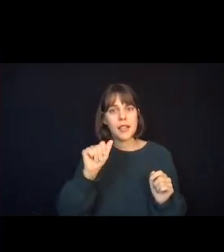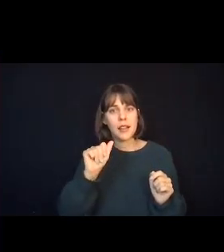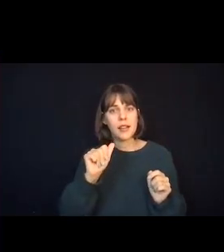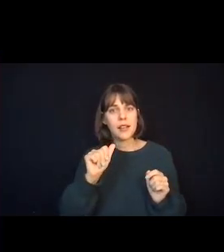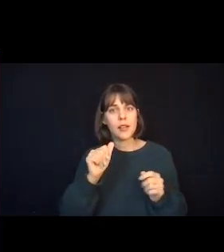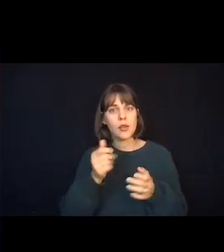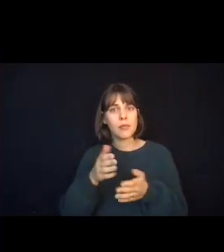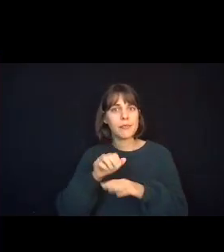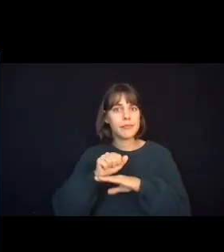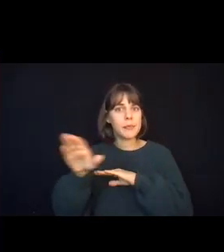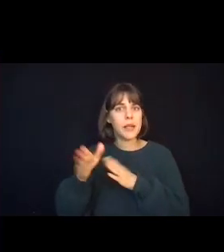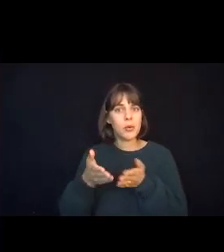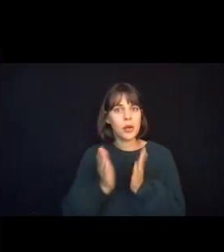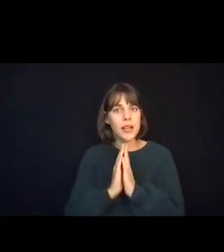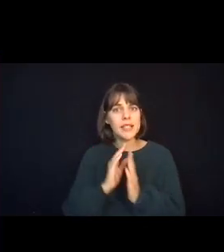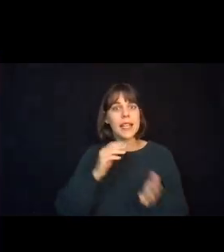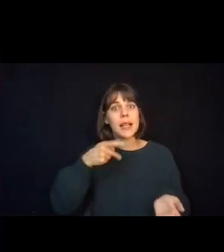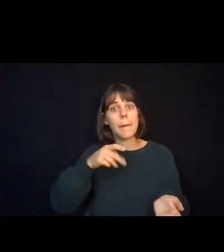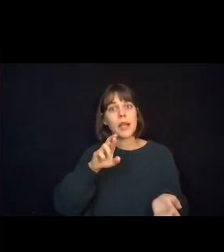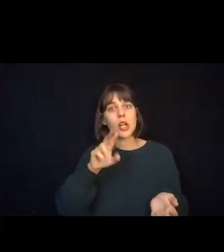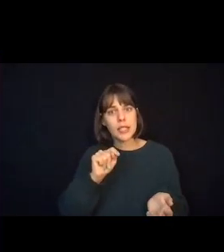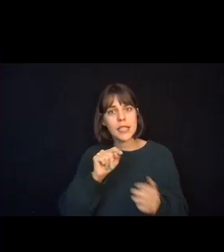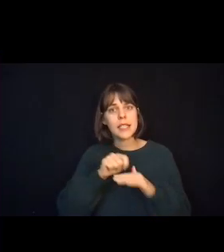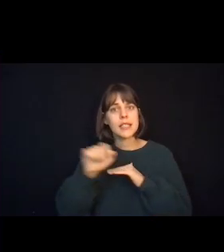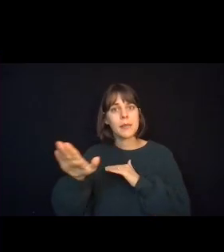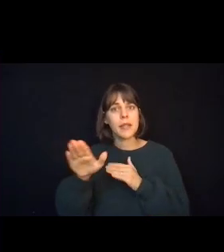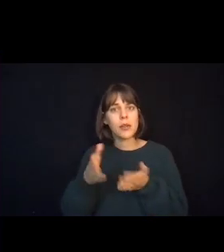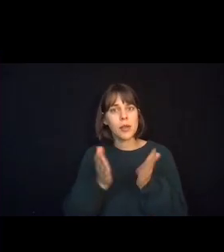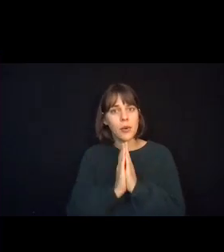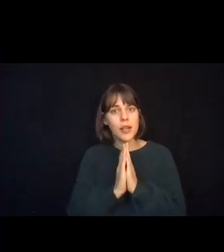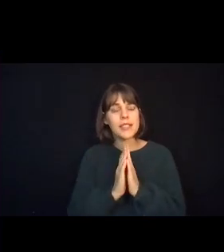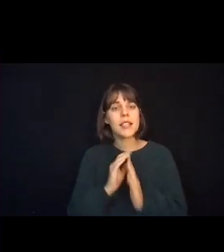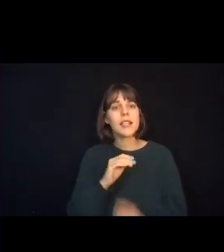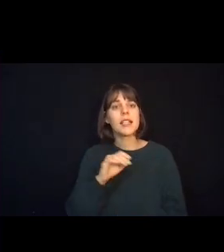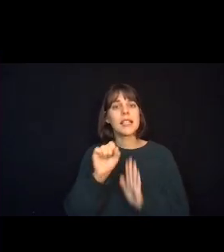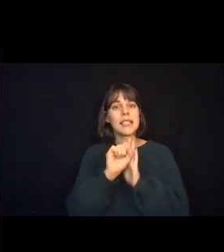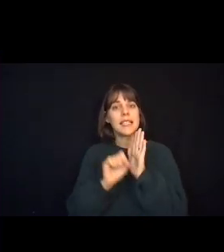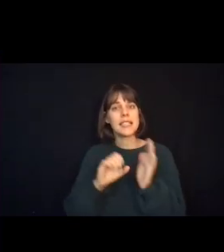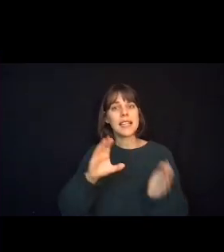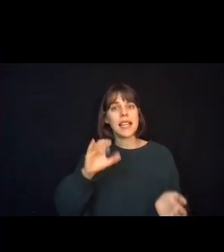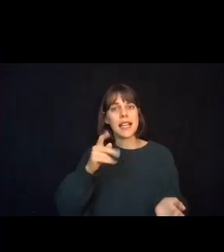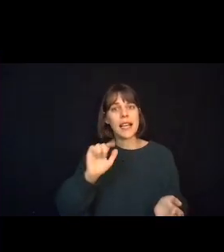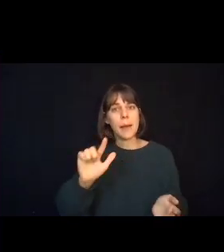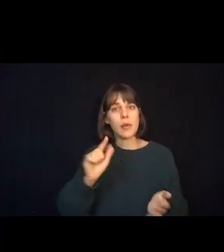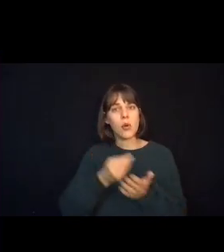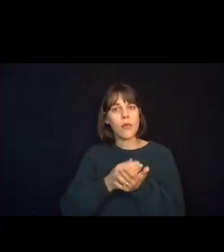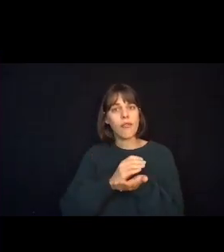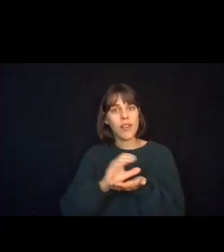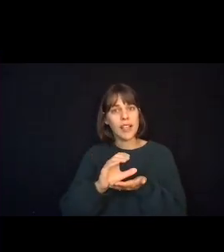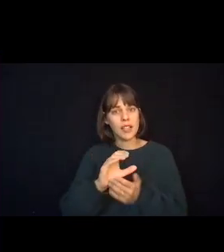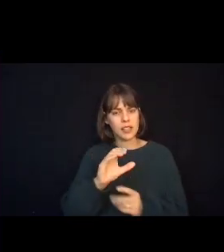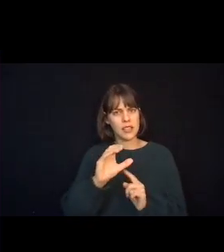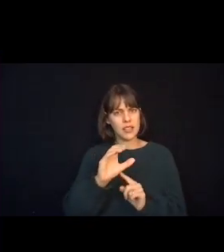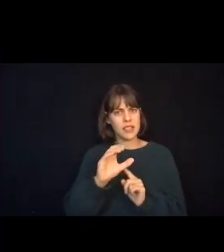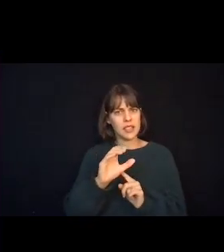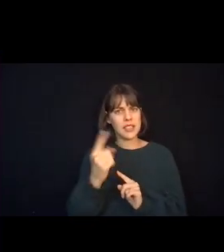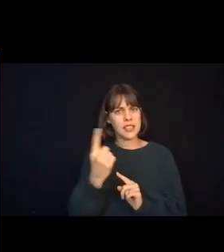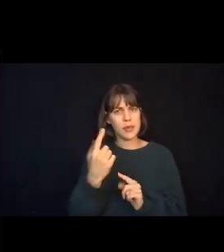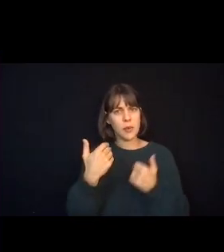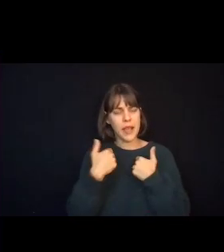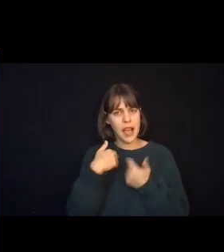subsequently PRT made its request. This state capital fund, is this something that we have on